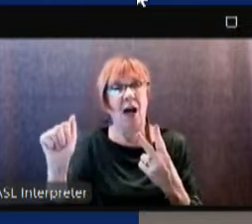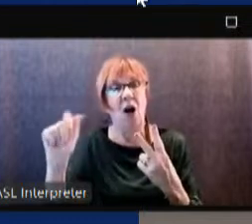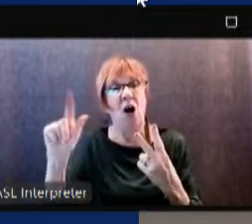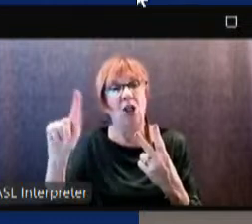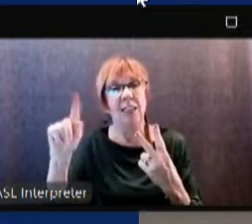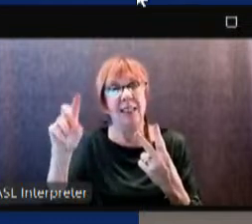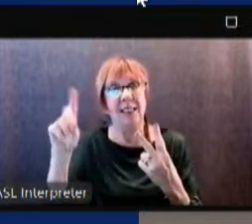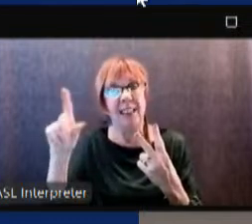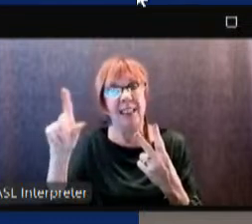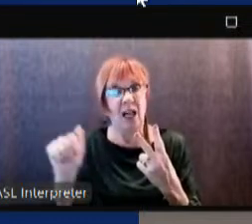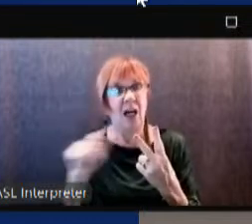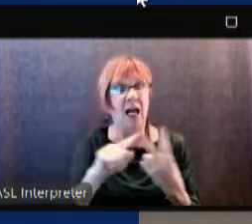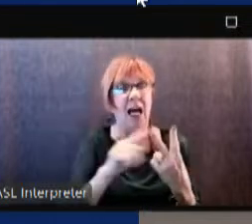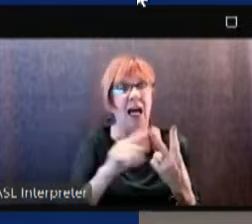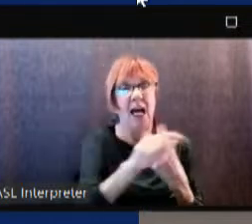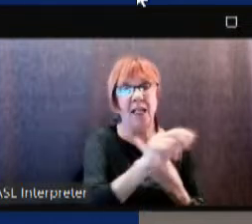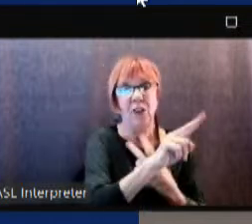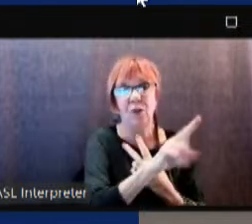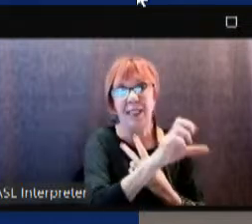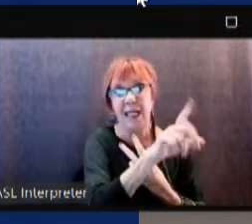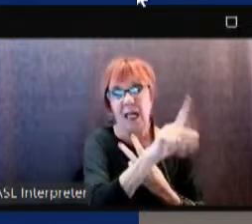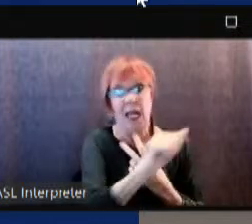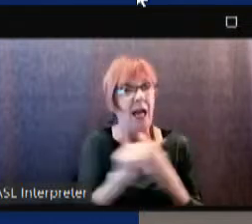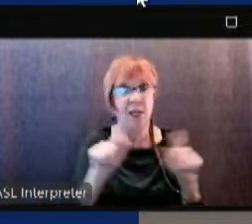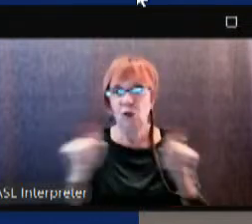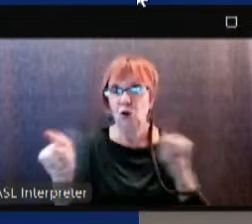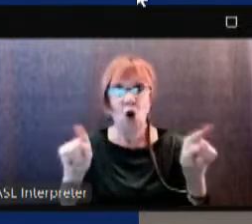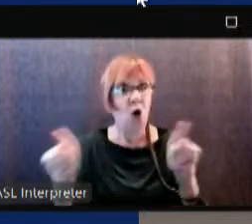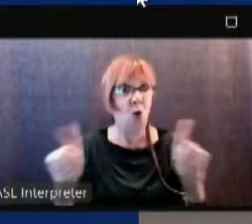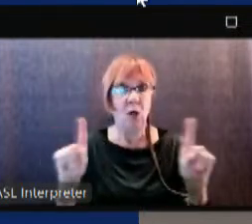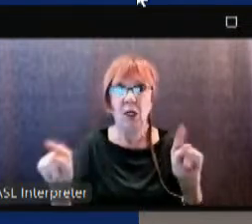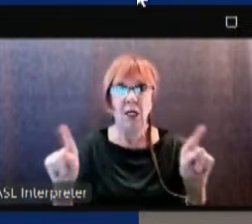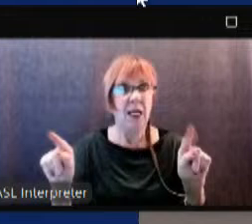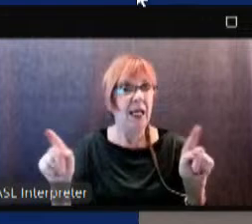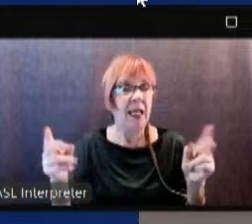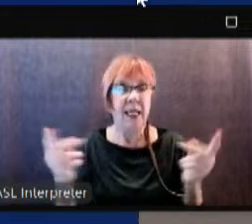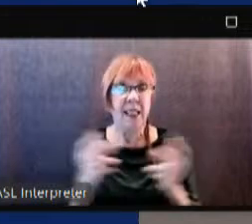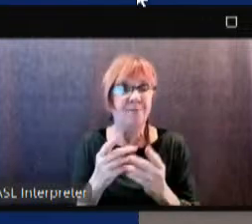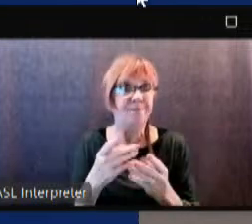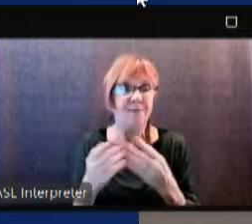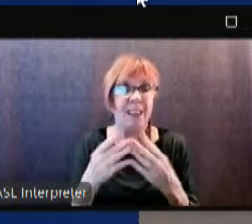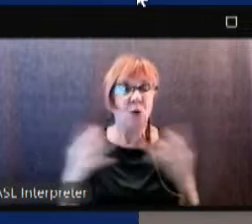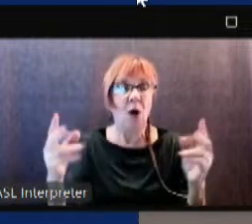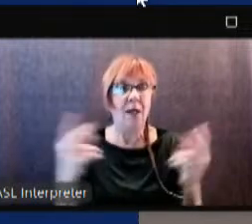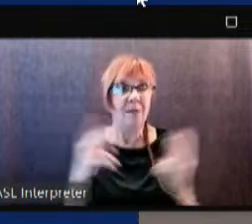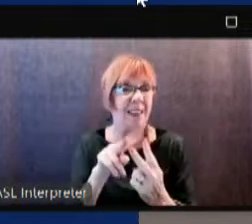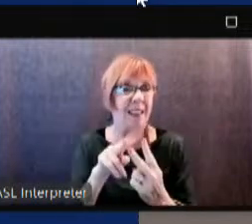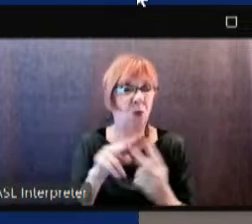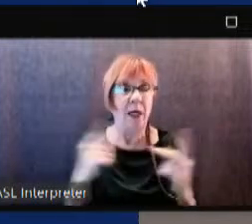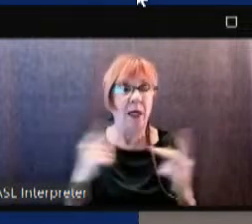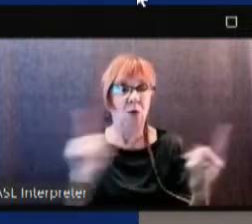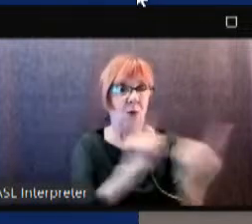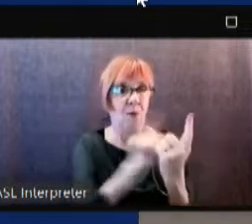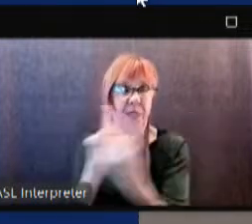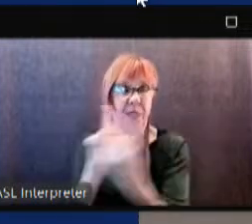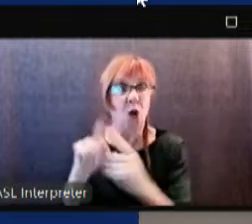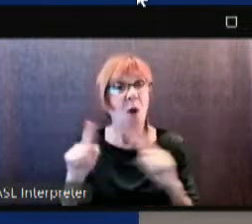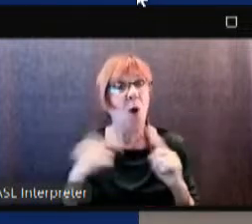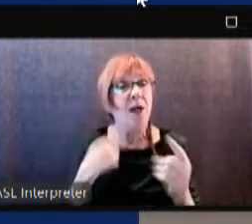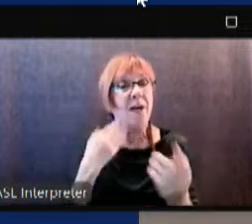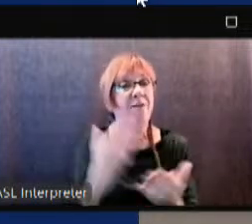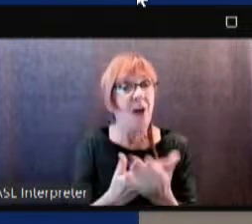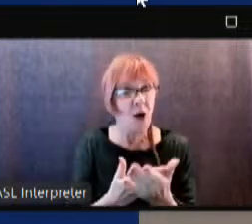West, and we can assist you that way. But again, the way we do verify the damages to